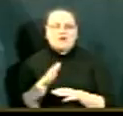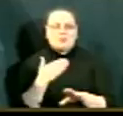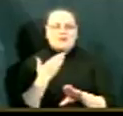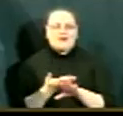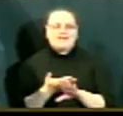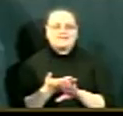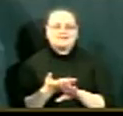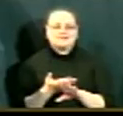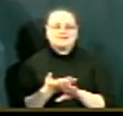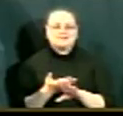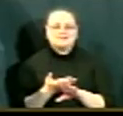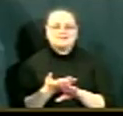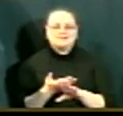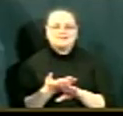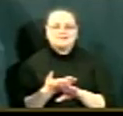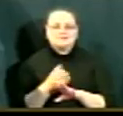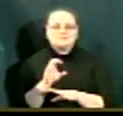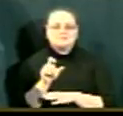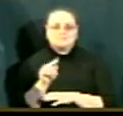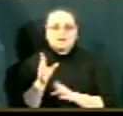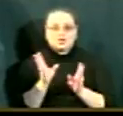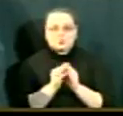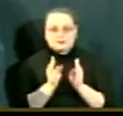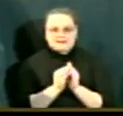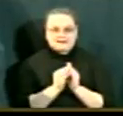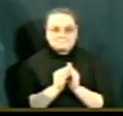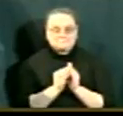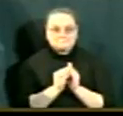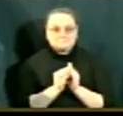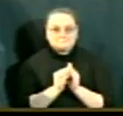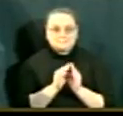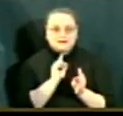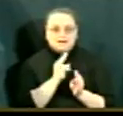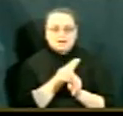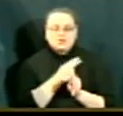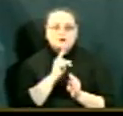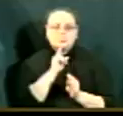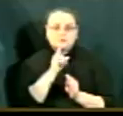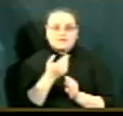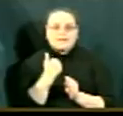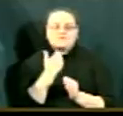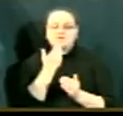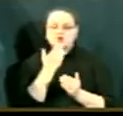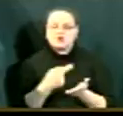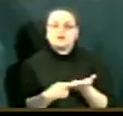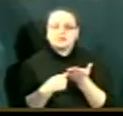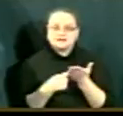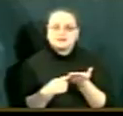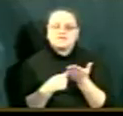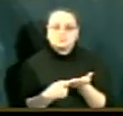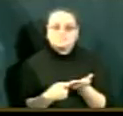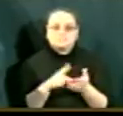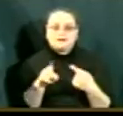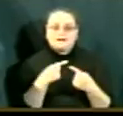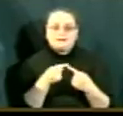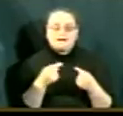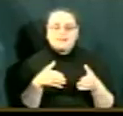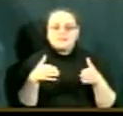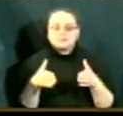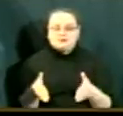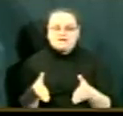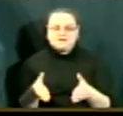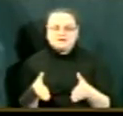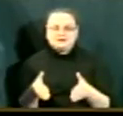next October meeting, and us really have a good discussion about the